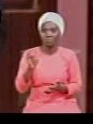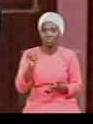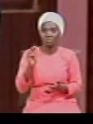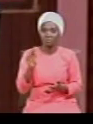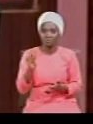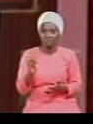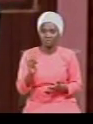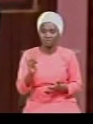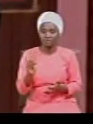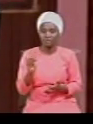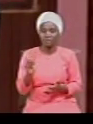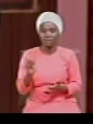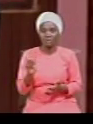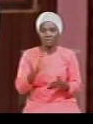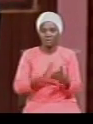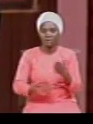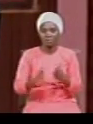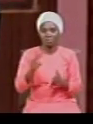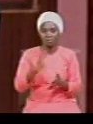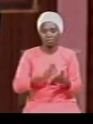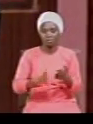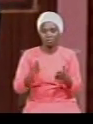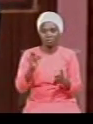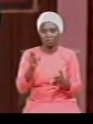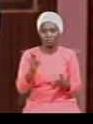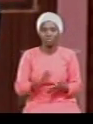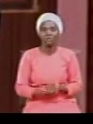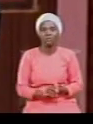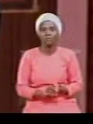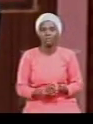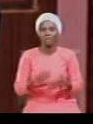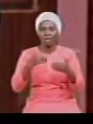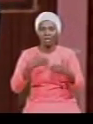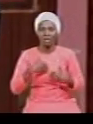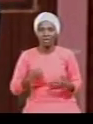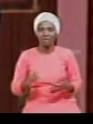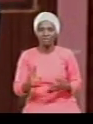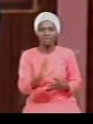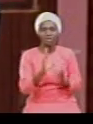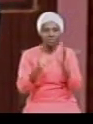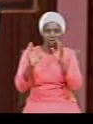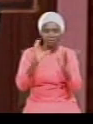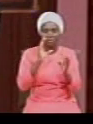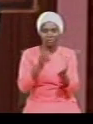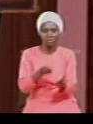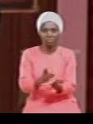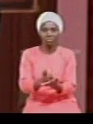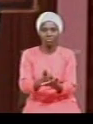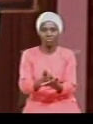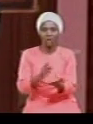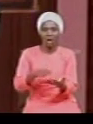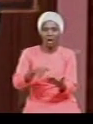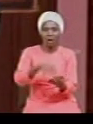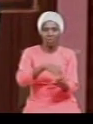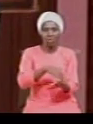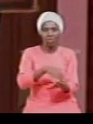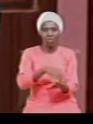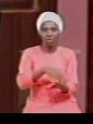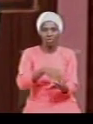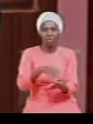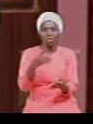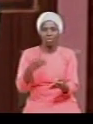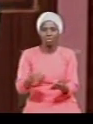chapter 2, verse 12. Having your conversation honest among